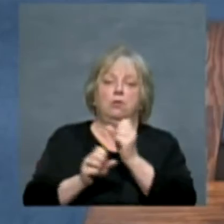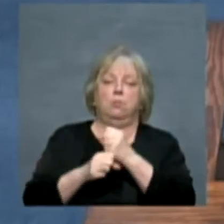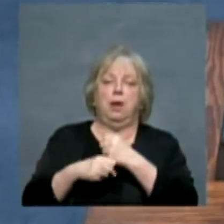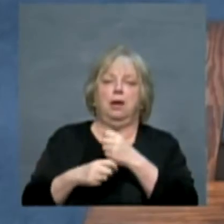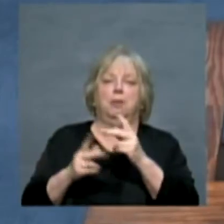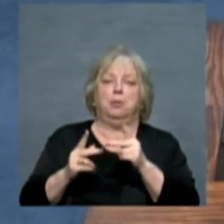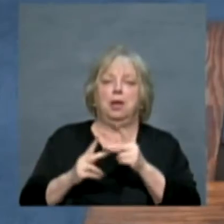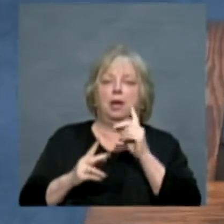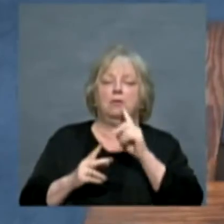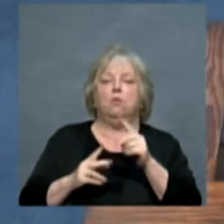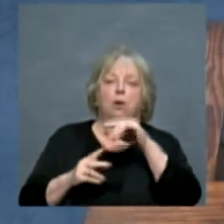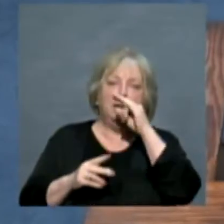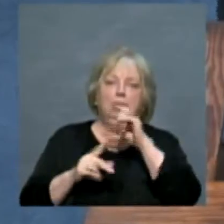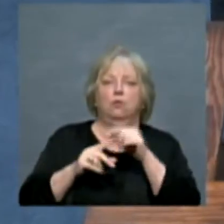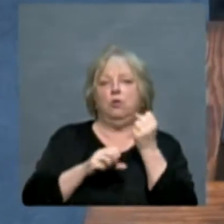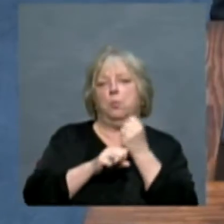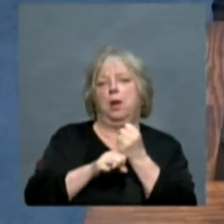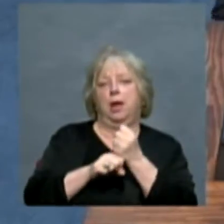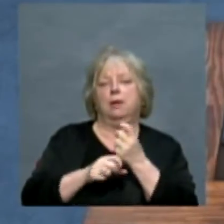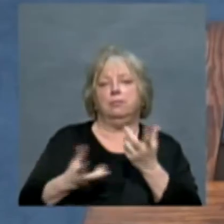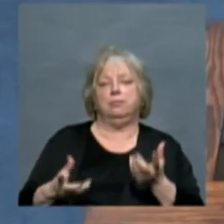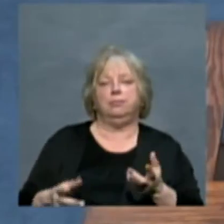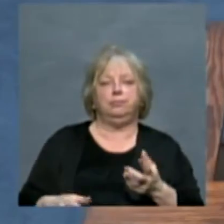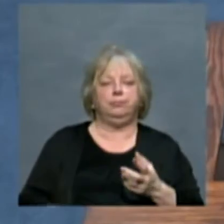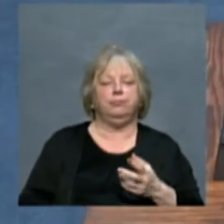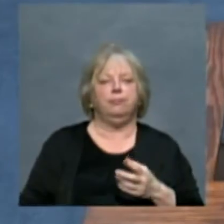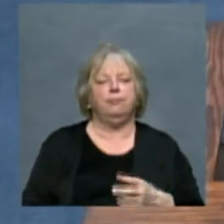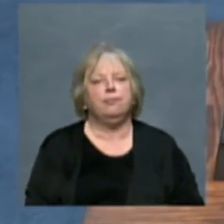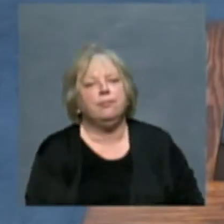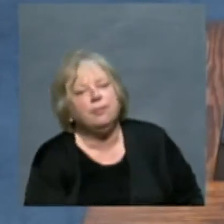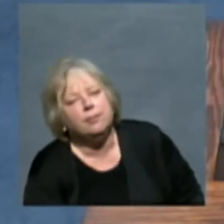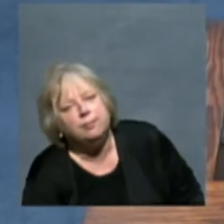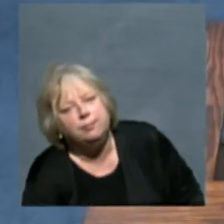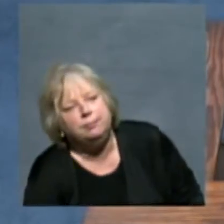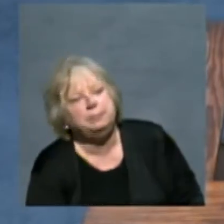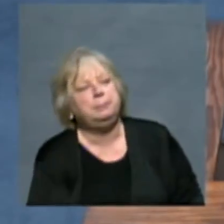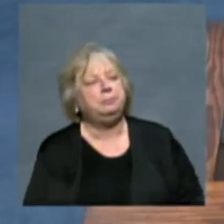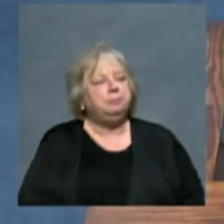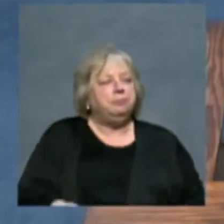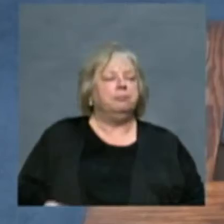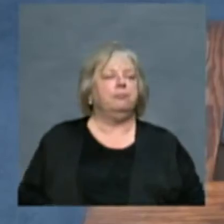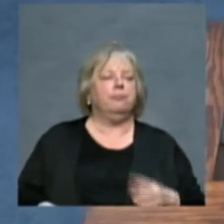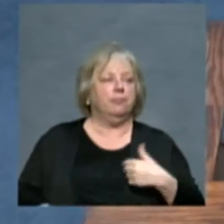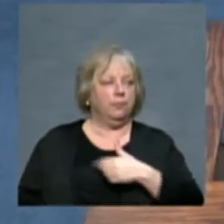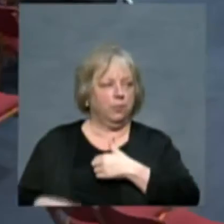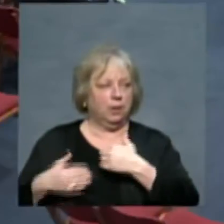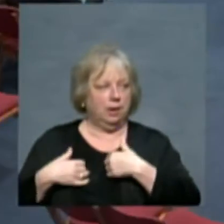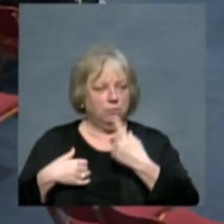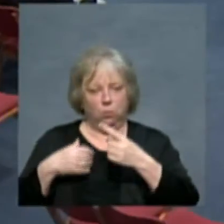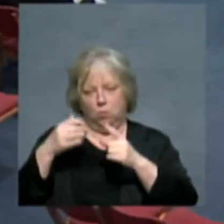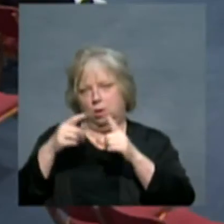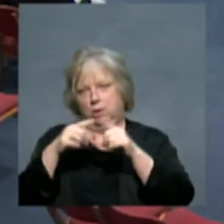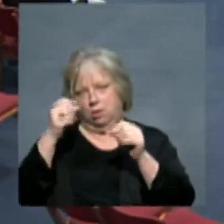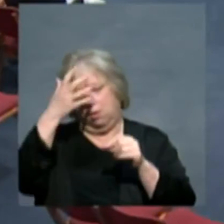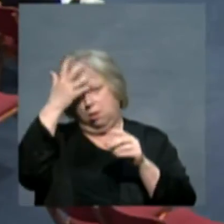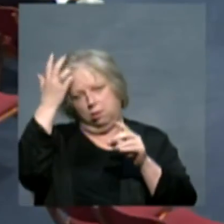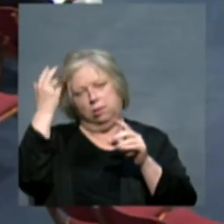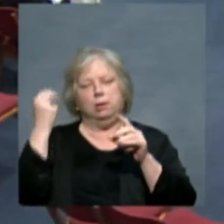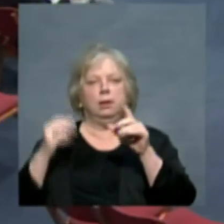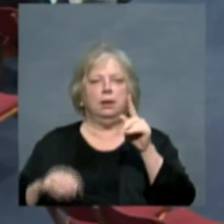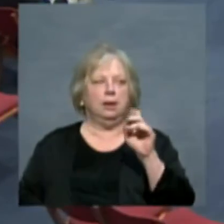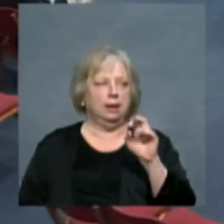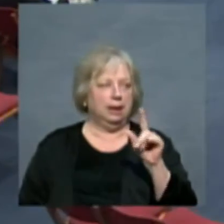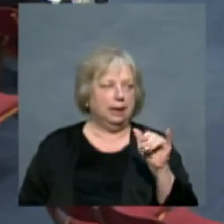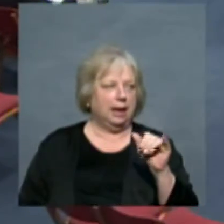be glad to answer any questions. Thank you, Mr. White. We have one card. Kelly Benz.